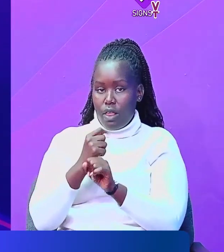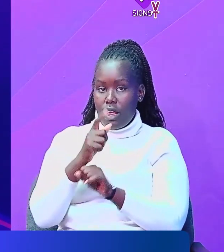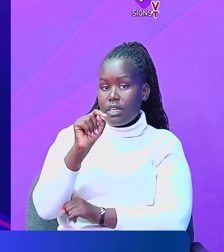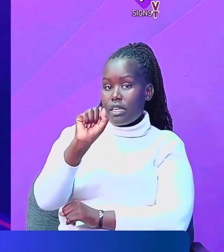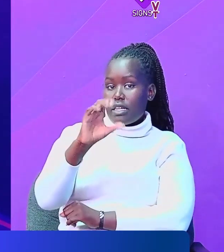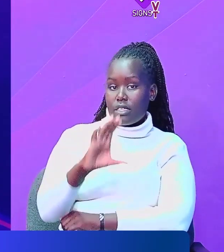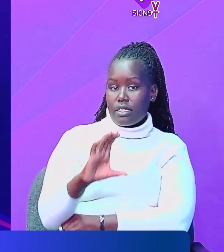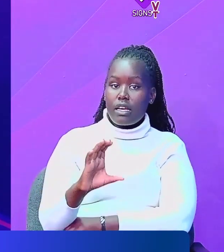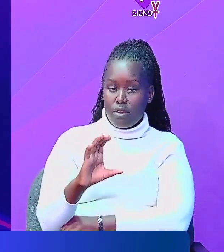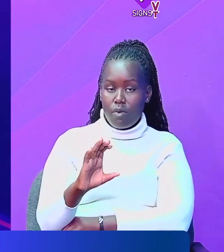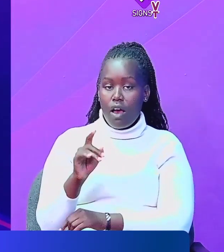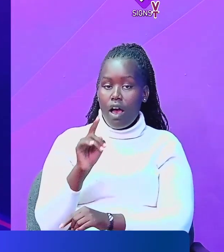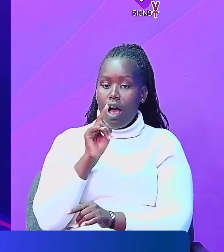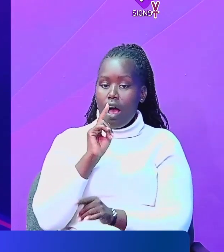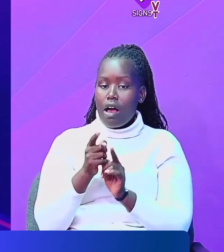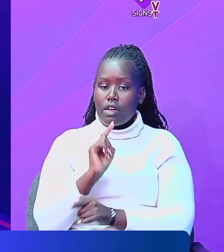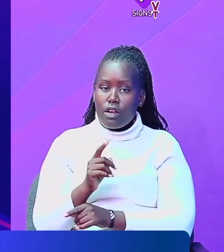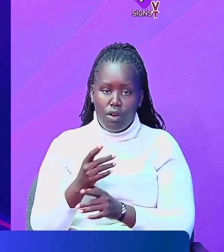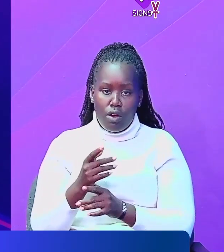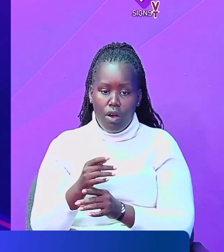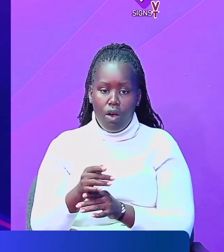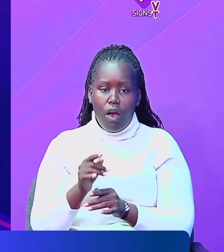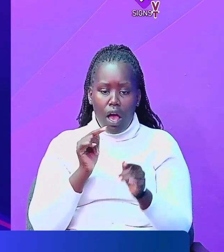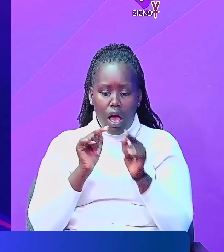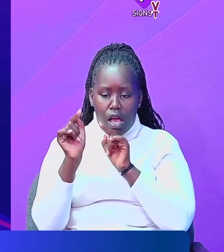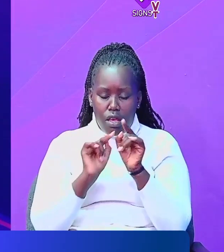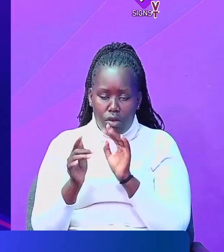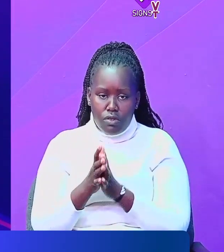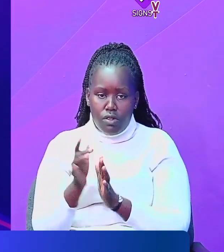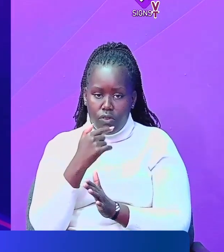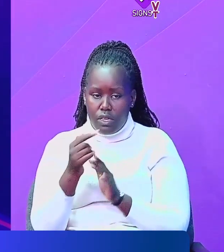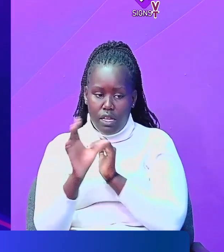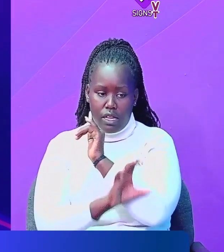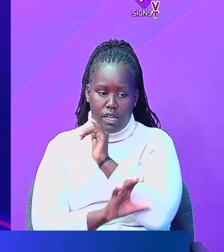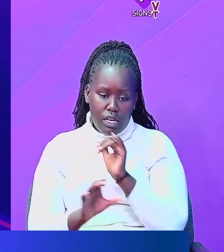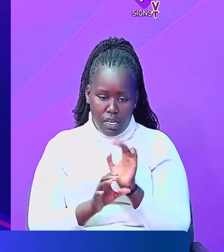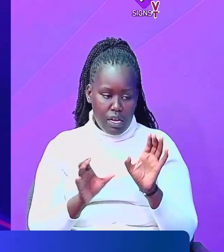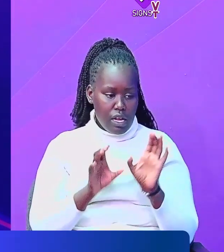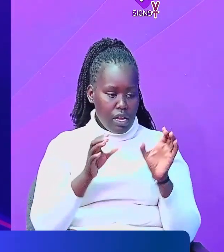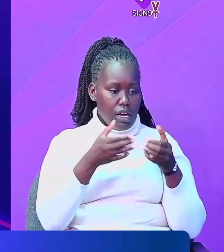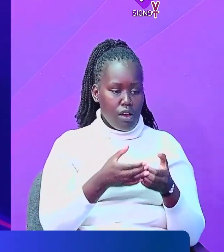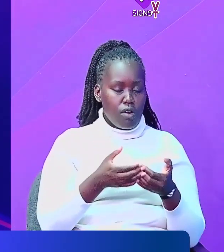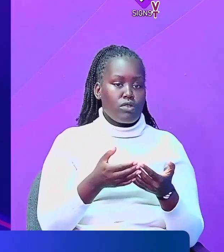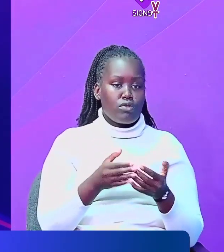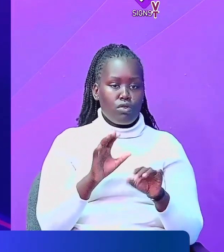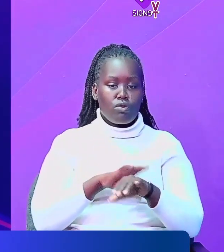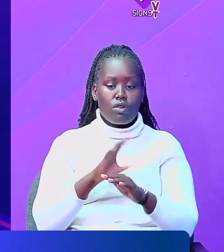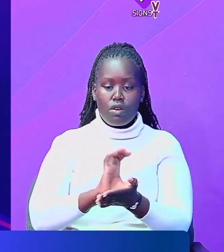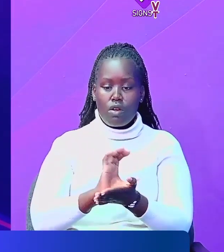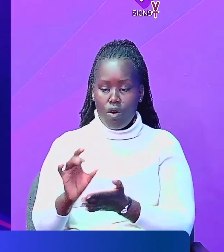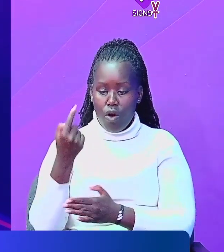Commission, stands accused of turning the country's classrooms into cash cows for corrupt